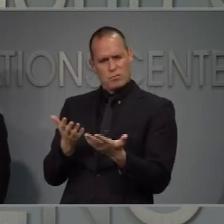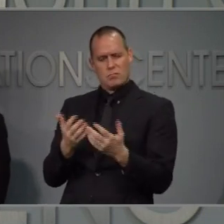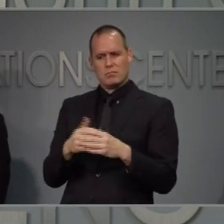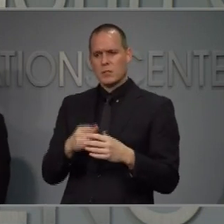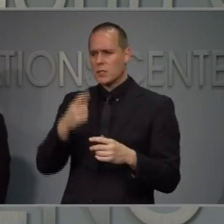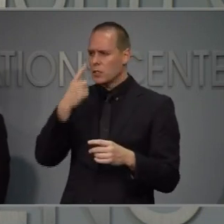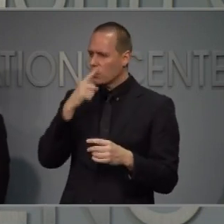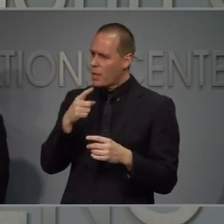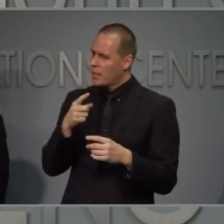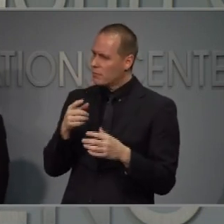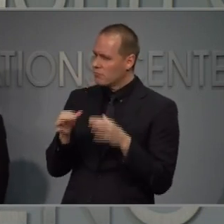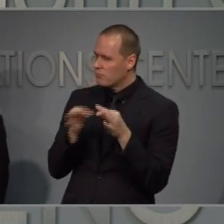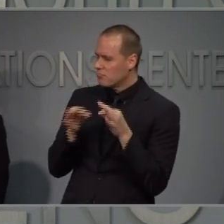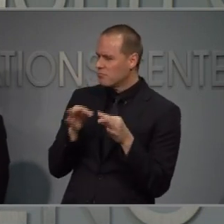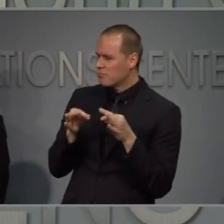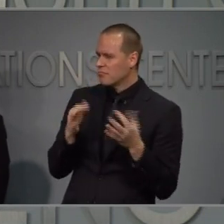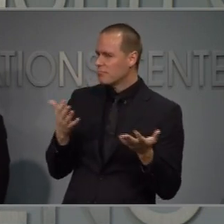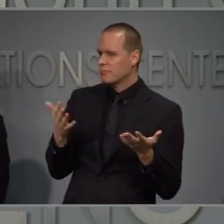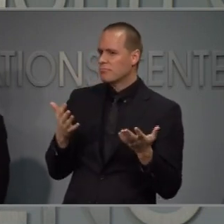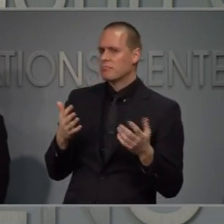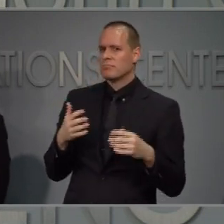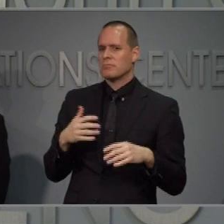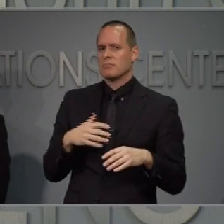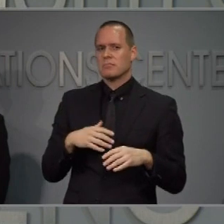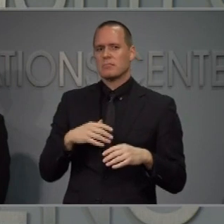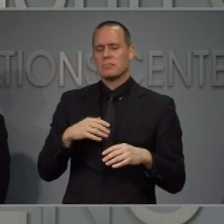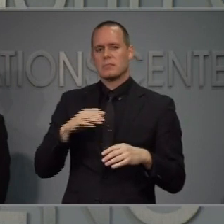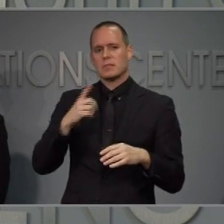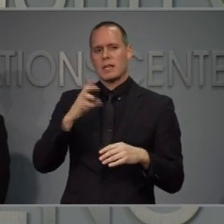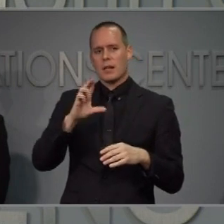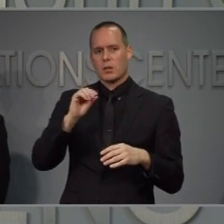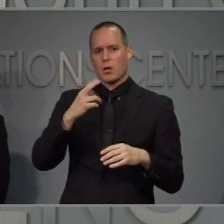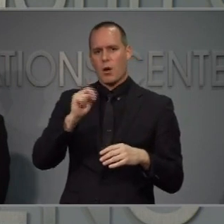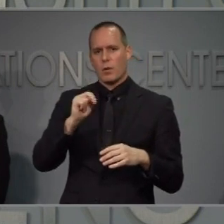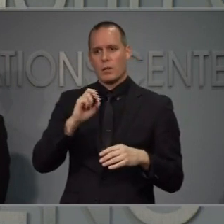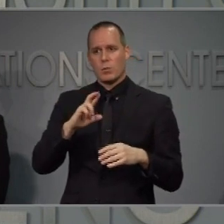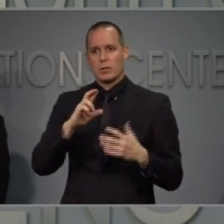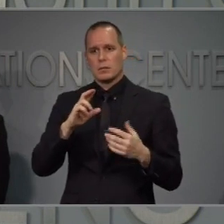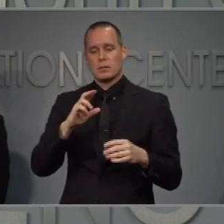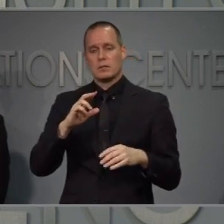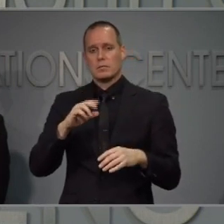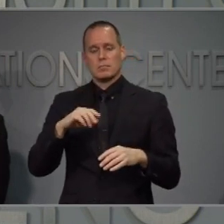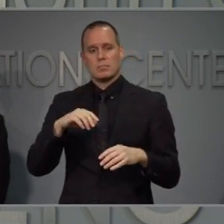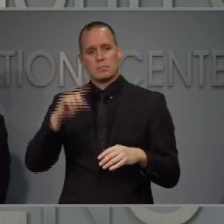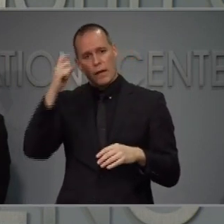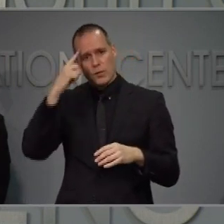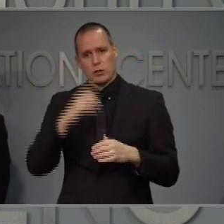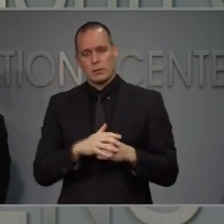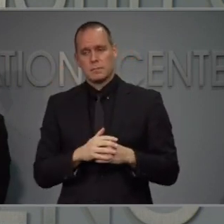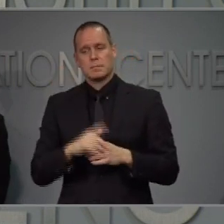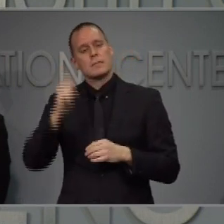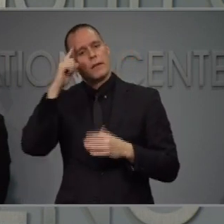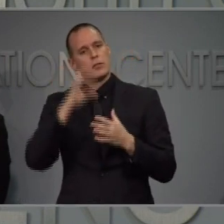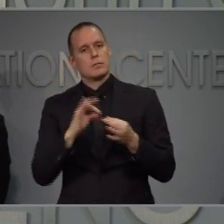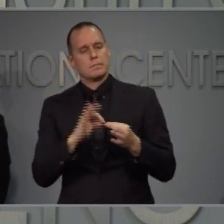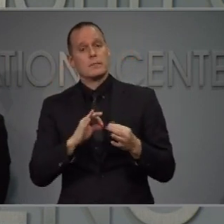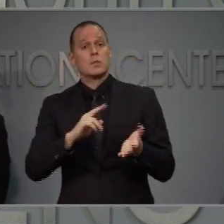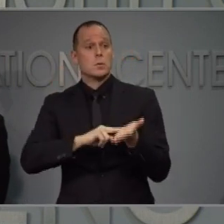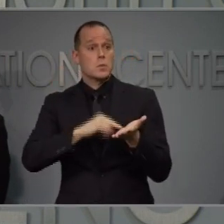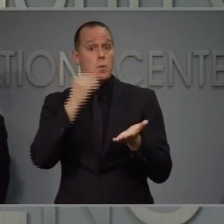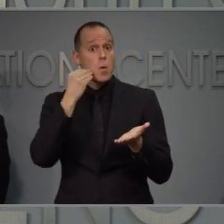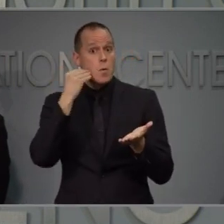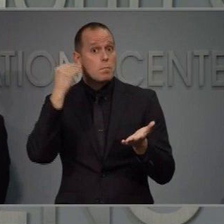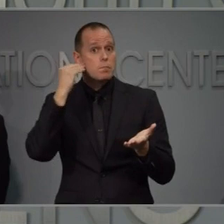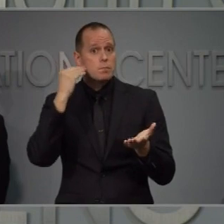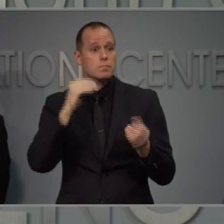some insight into that, Dr. Cohen or Governor, either one of you? We'll say that outbreaks in our nursing homes are our top